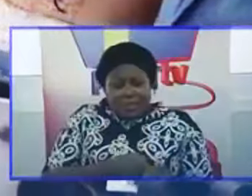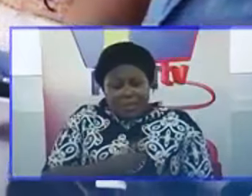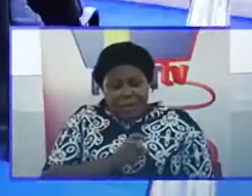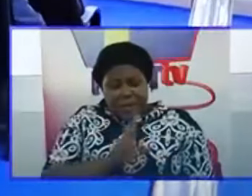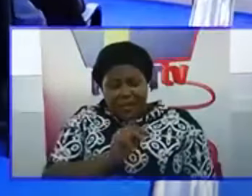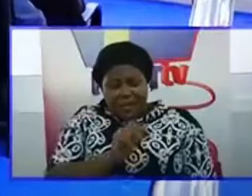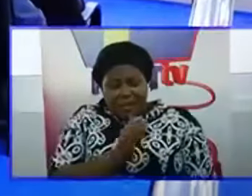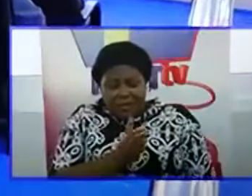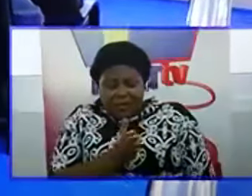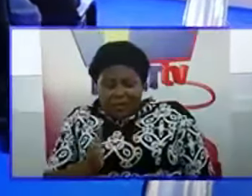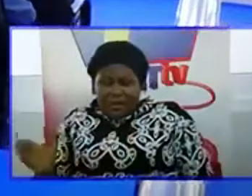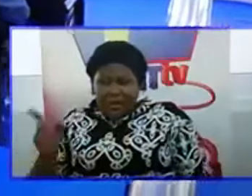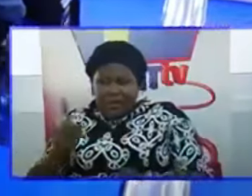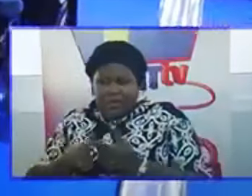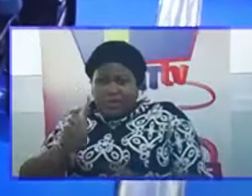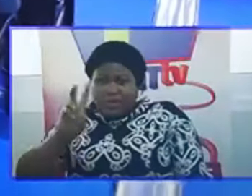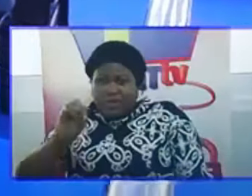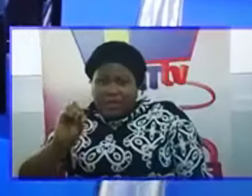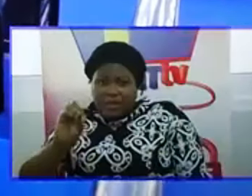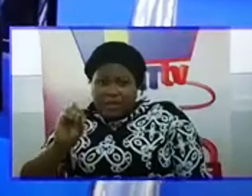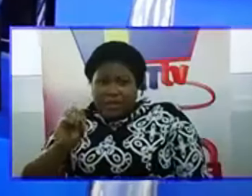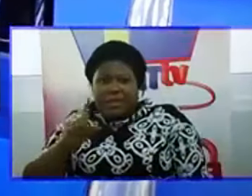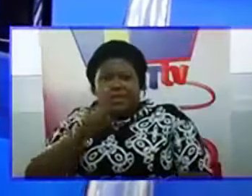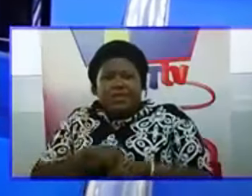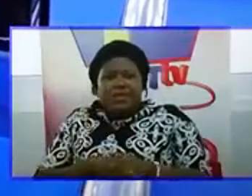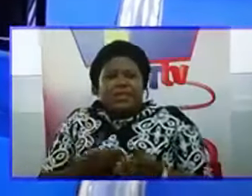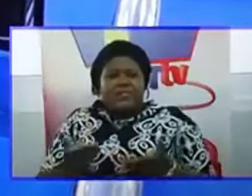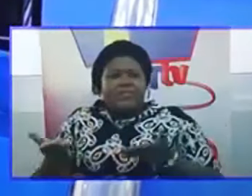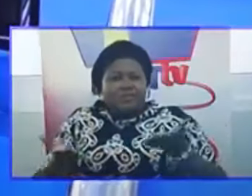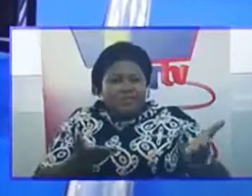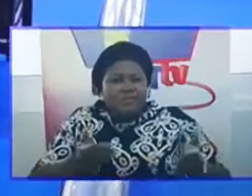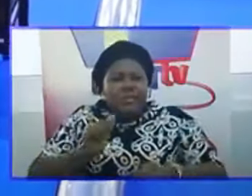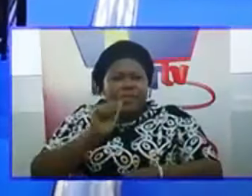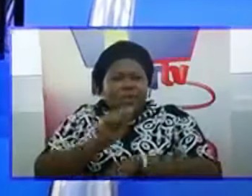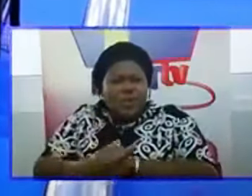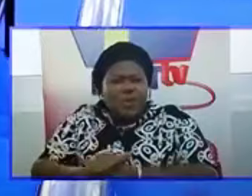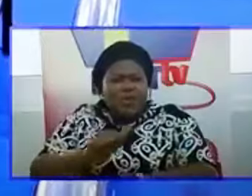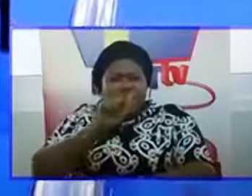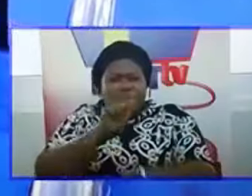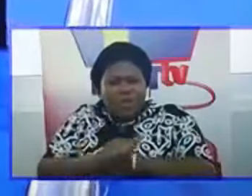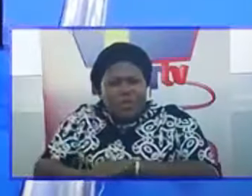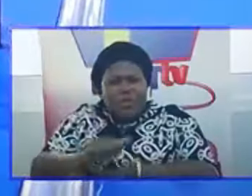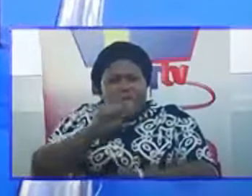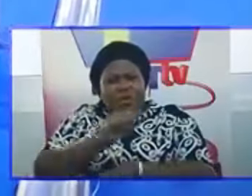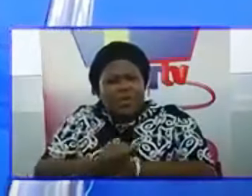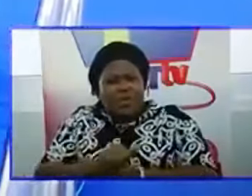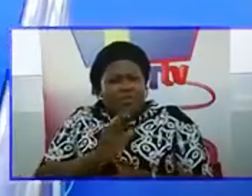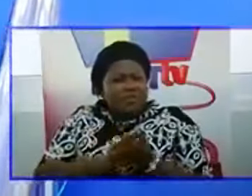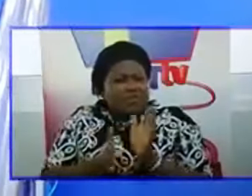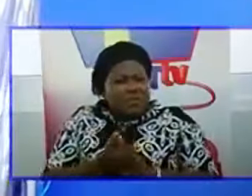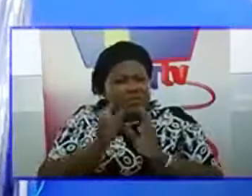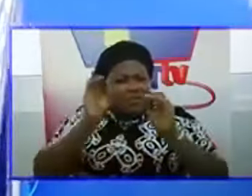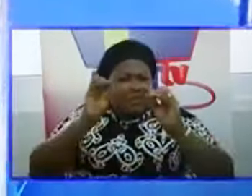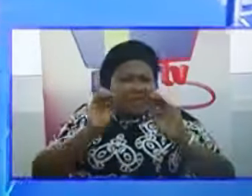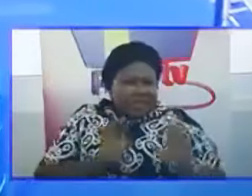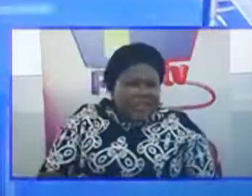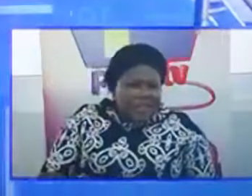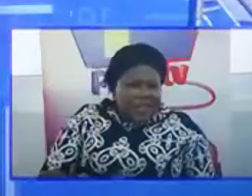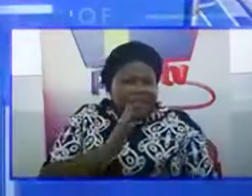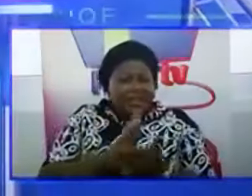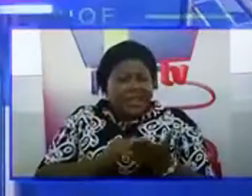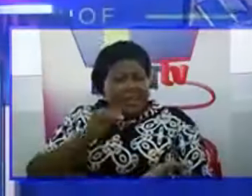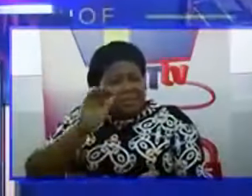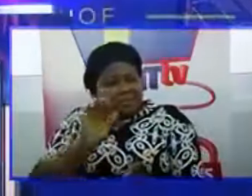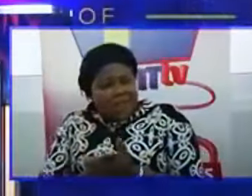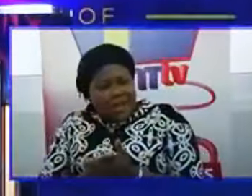a period of service, where if you have studied something, you are now a teacher, a period of acquisition, you can say, this is my wife, that's my